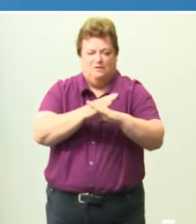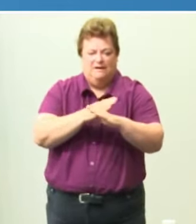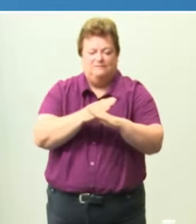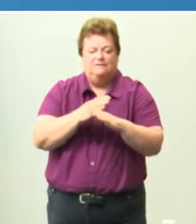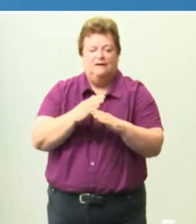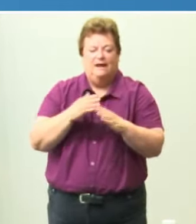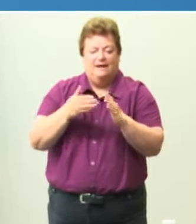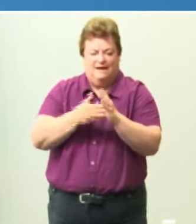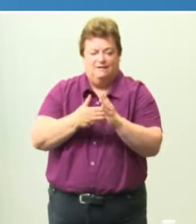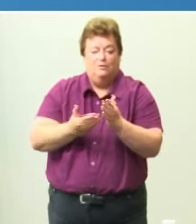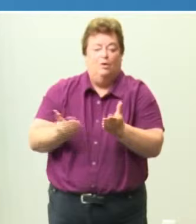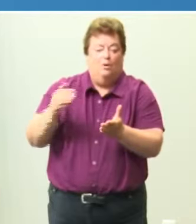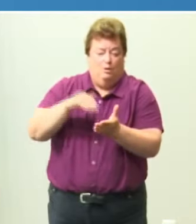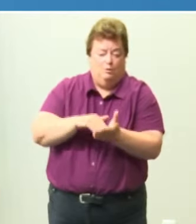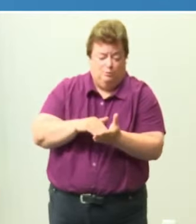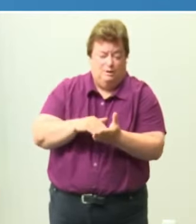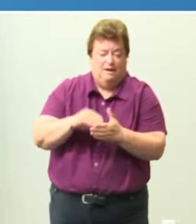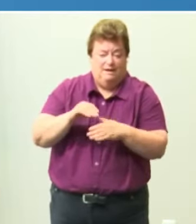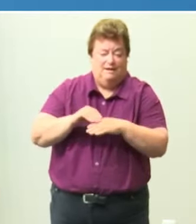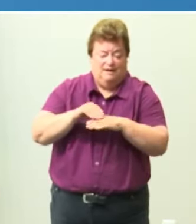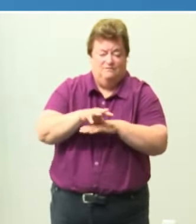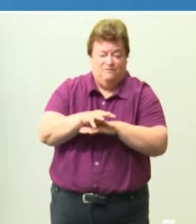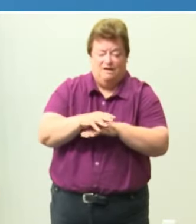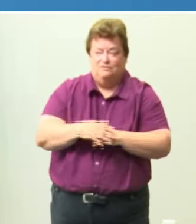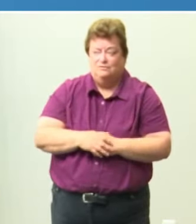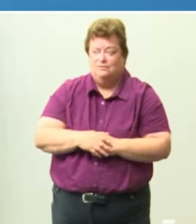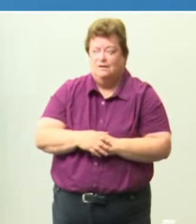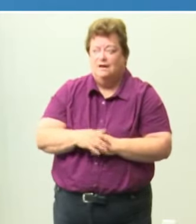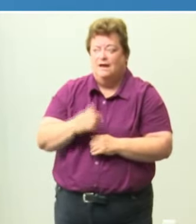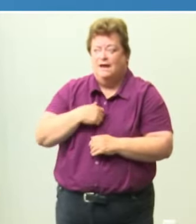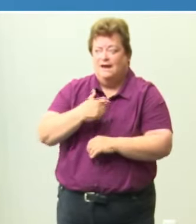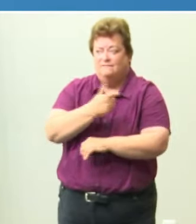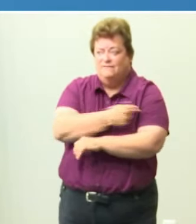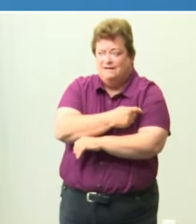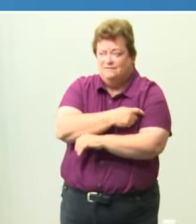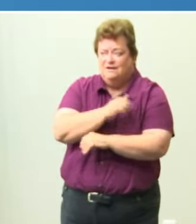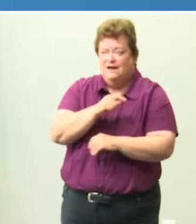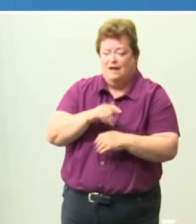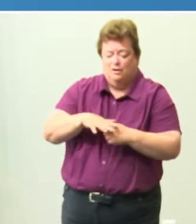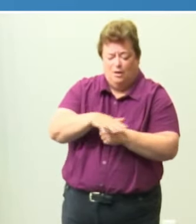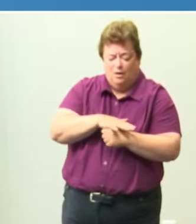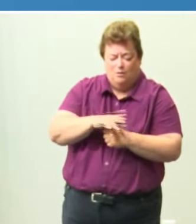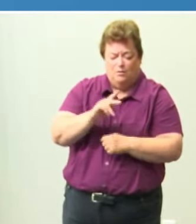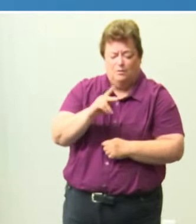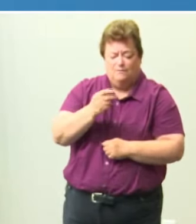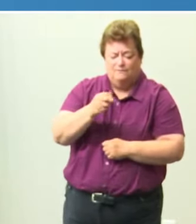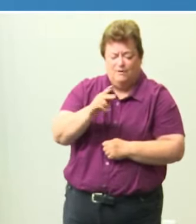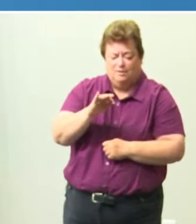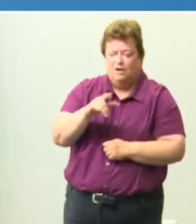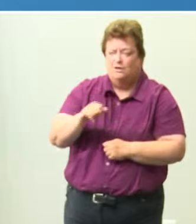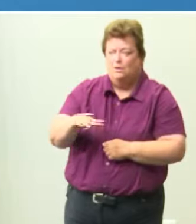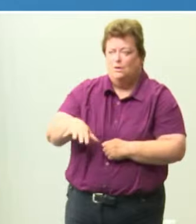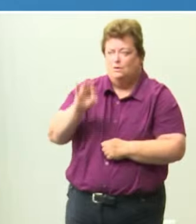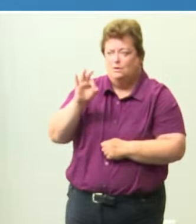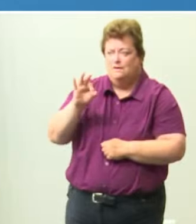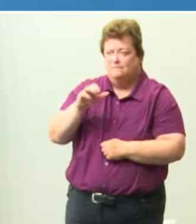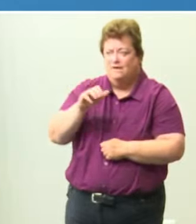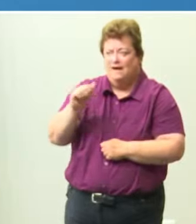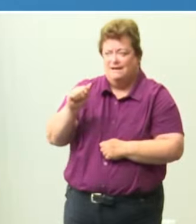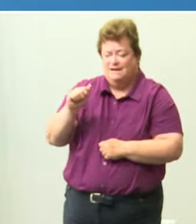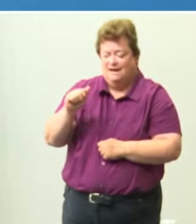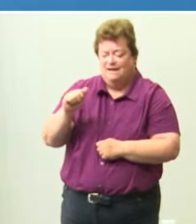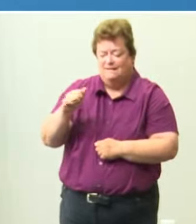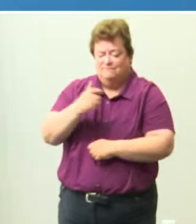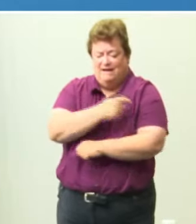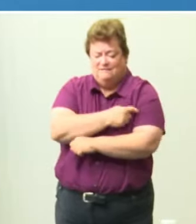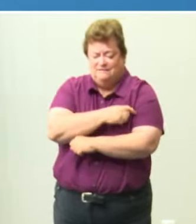reinfection. The vaccine is available every day at clinics and at local pharmacies. You can find an upcoming vaccination clinic